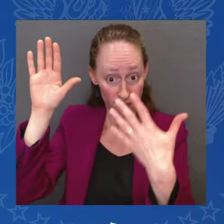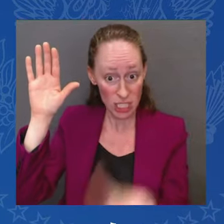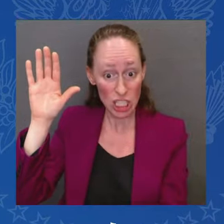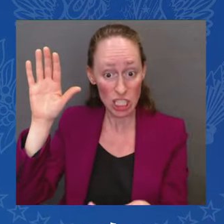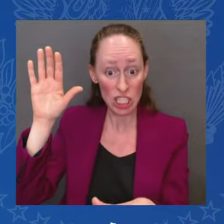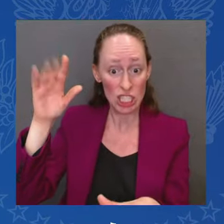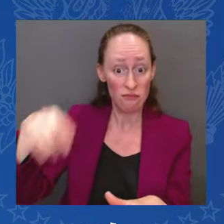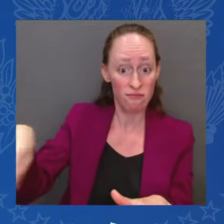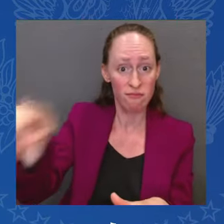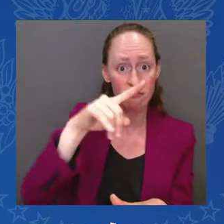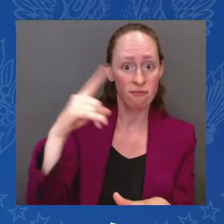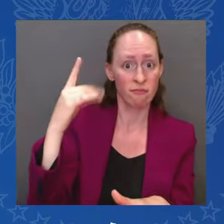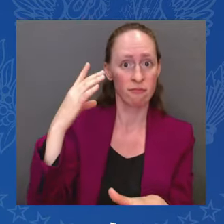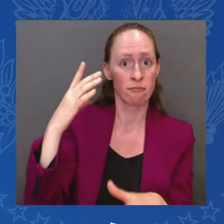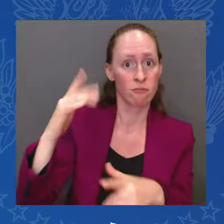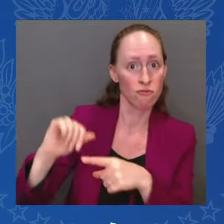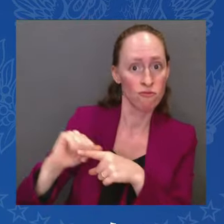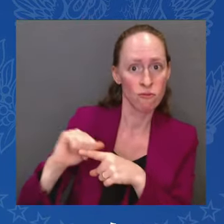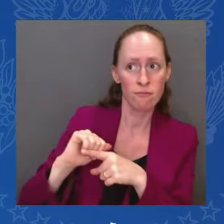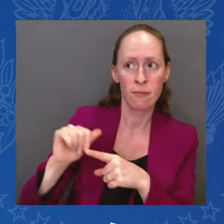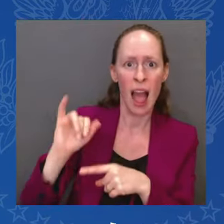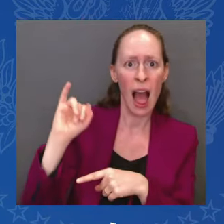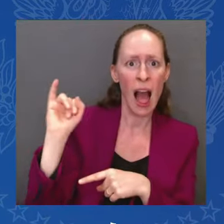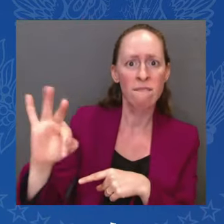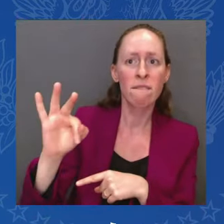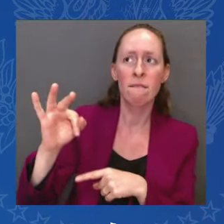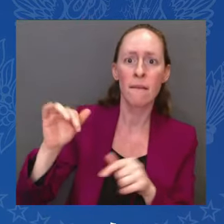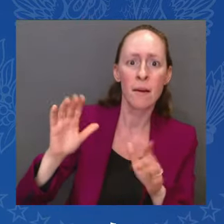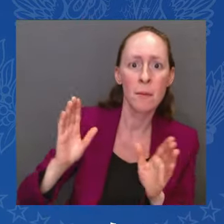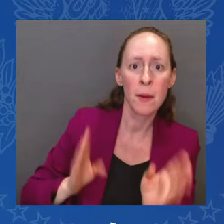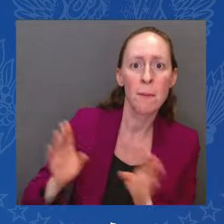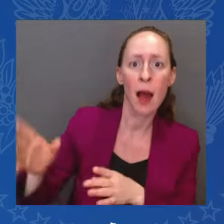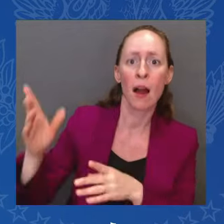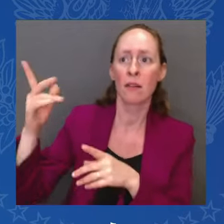in elementary or middle school.